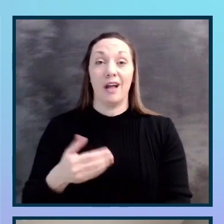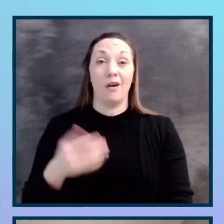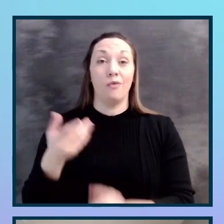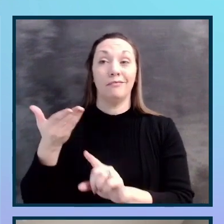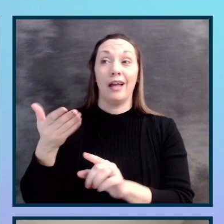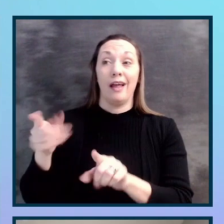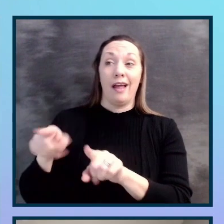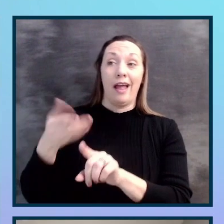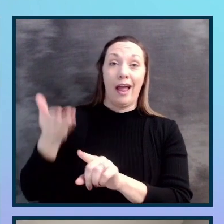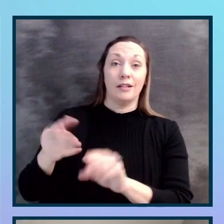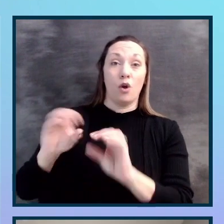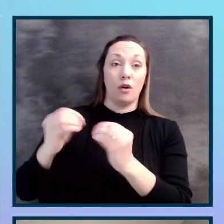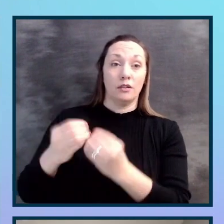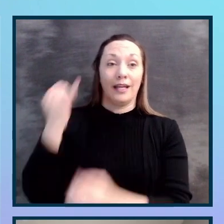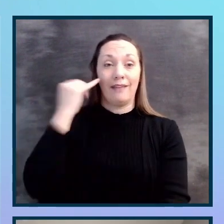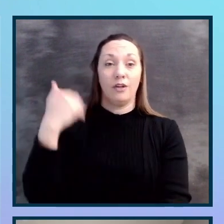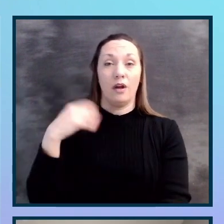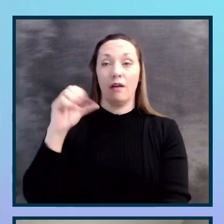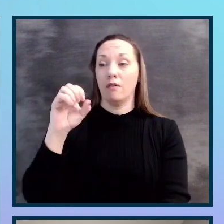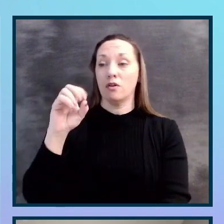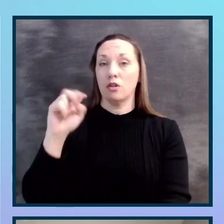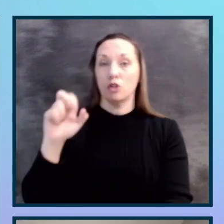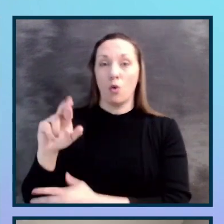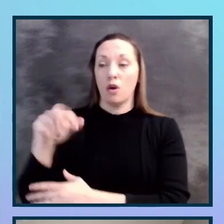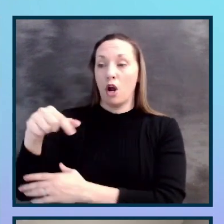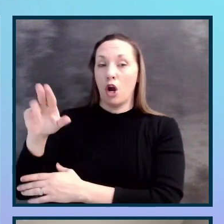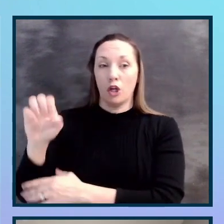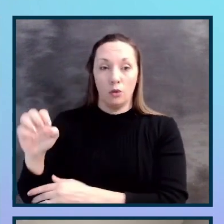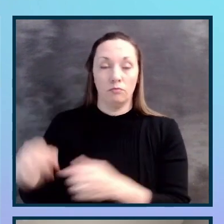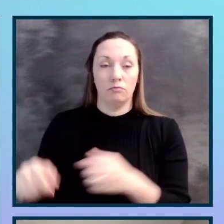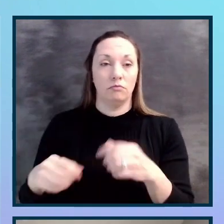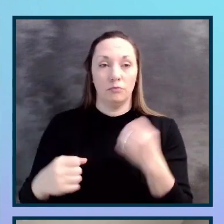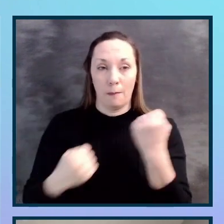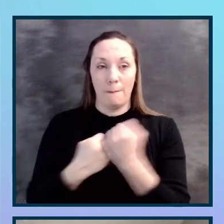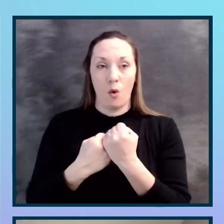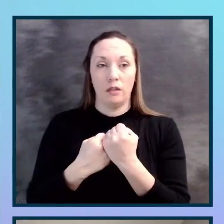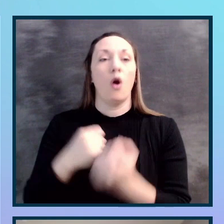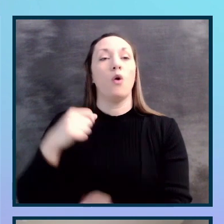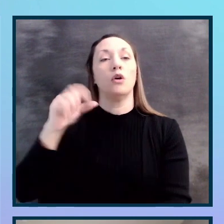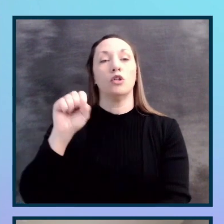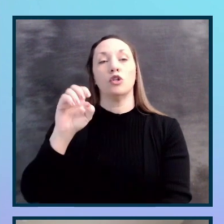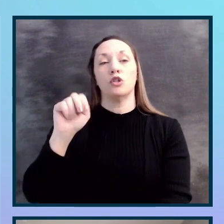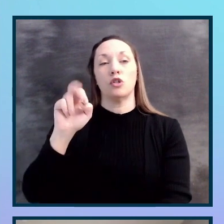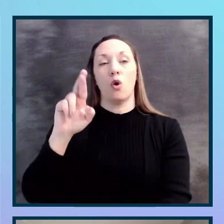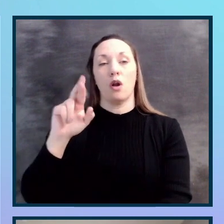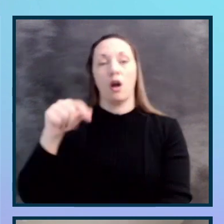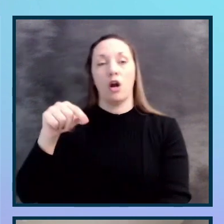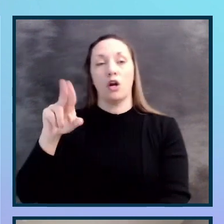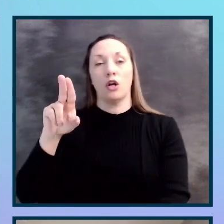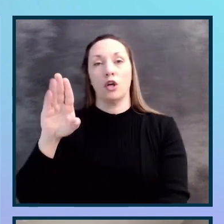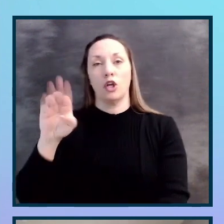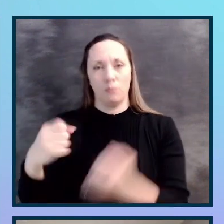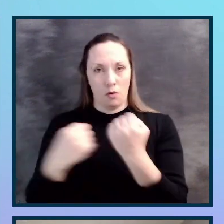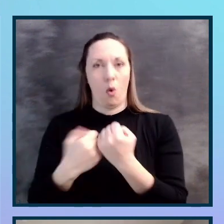do have SonarQube, we do have SonarQube support. It utilizes the same axe-linter rules